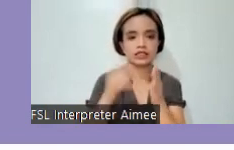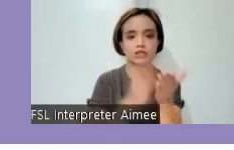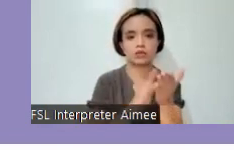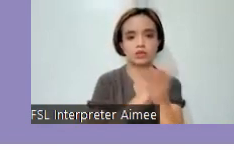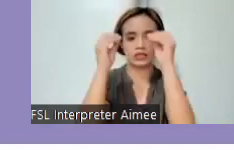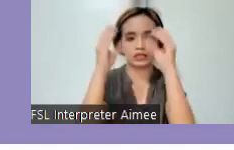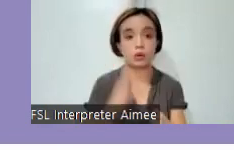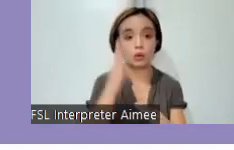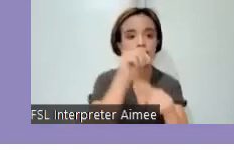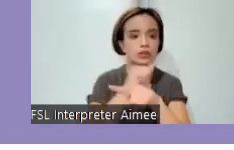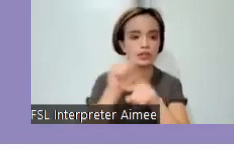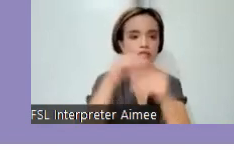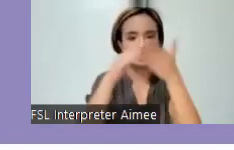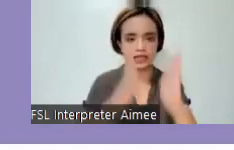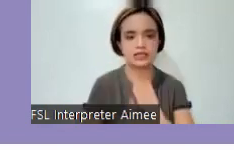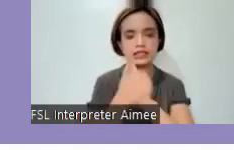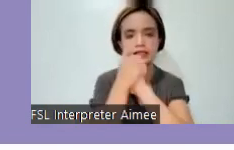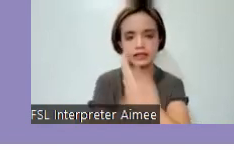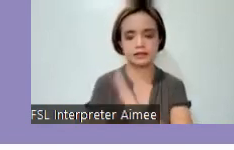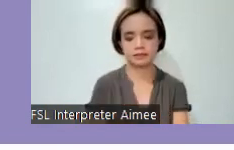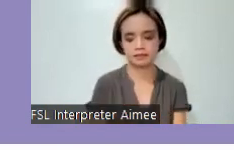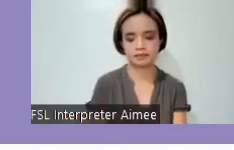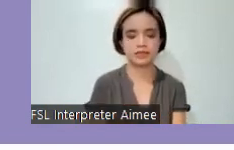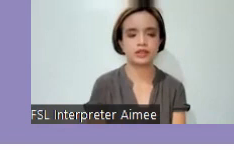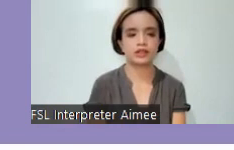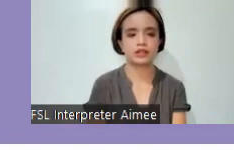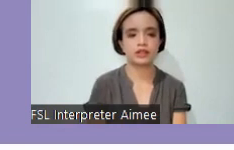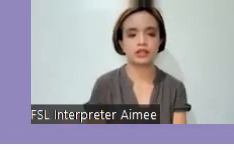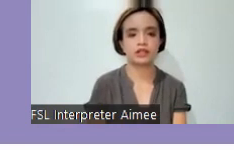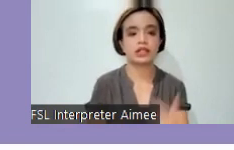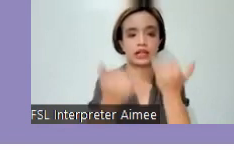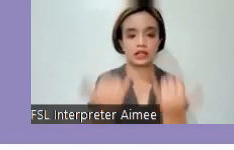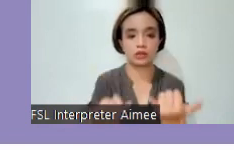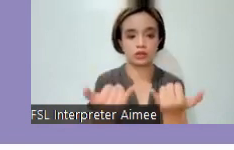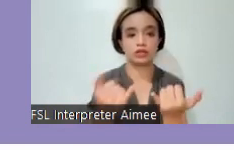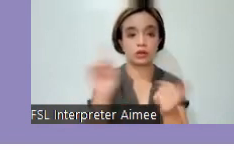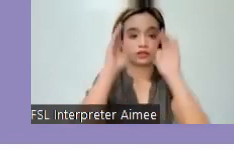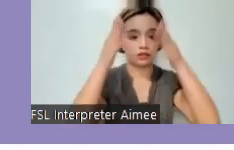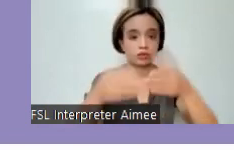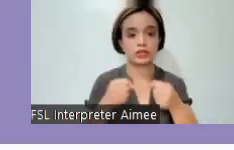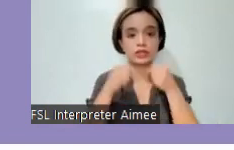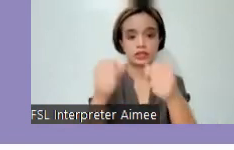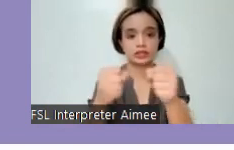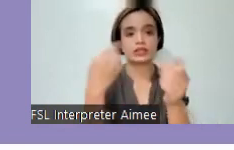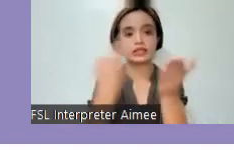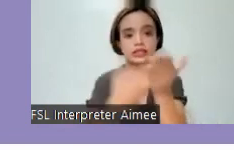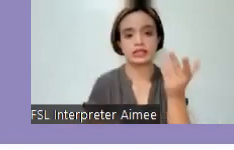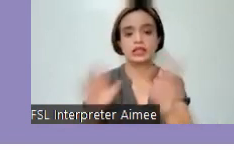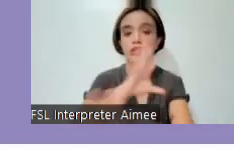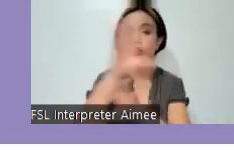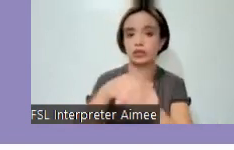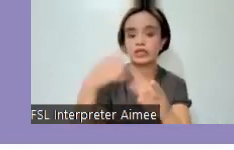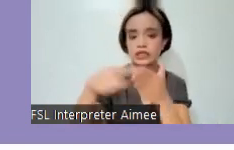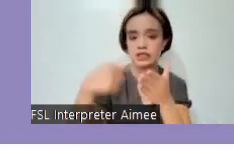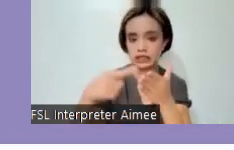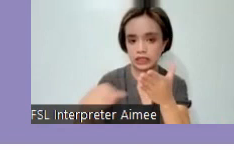equip students with such skill. Current literature focus on strategies, resources,